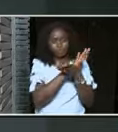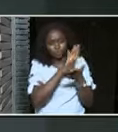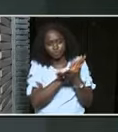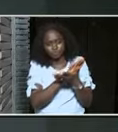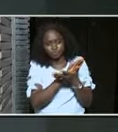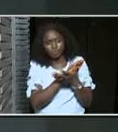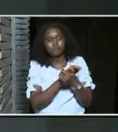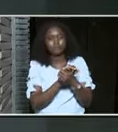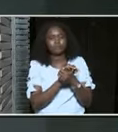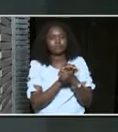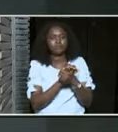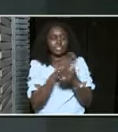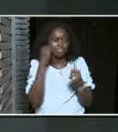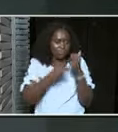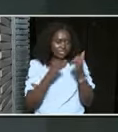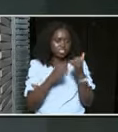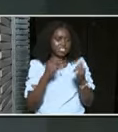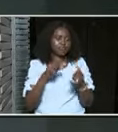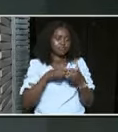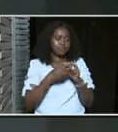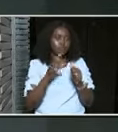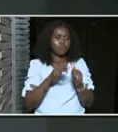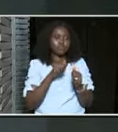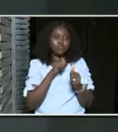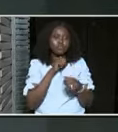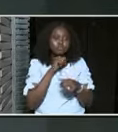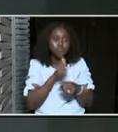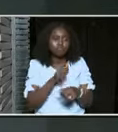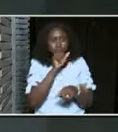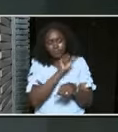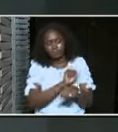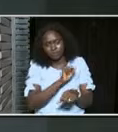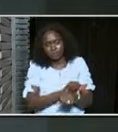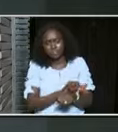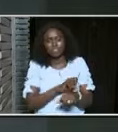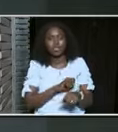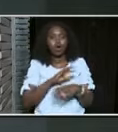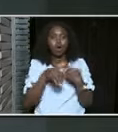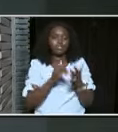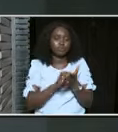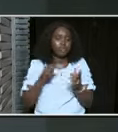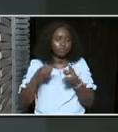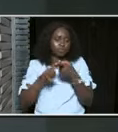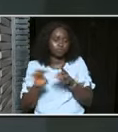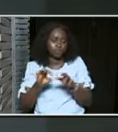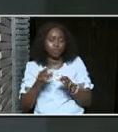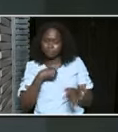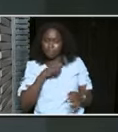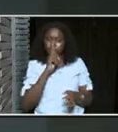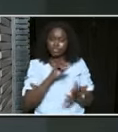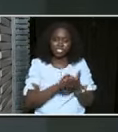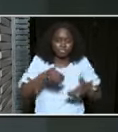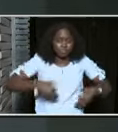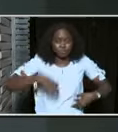the issue of unemployment. Yes, all what we are going to do, I'm sure the young men and women must have